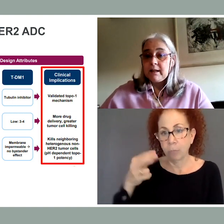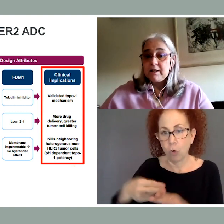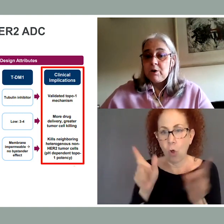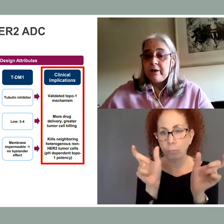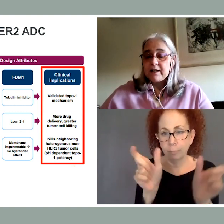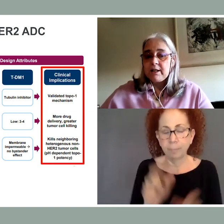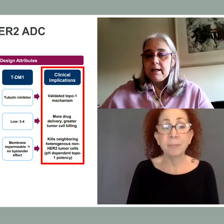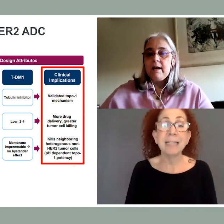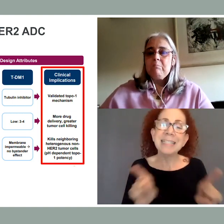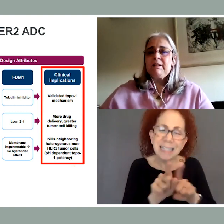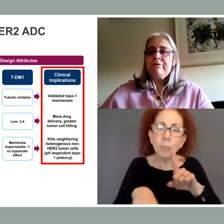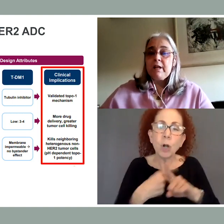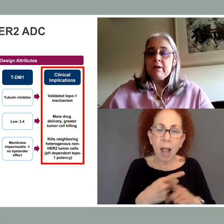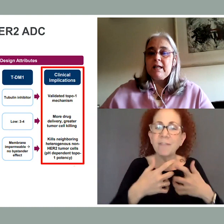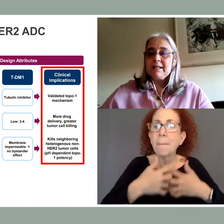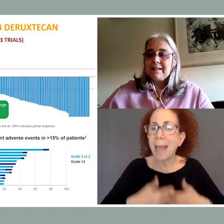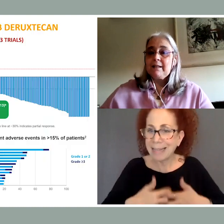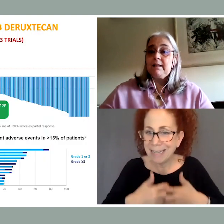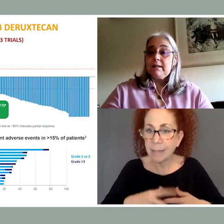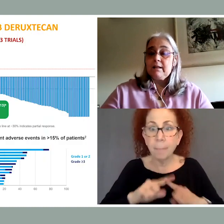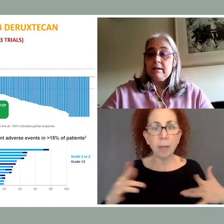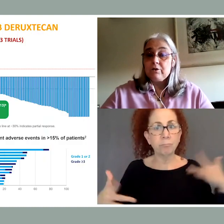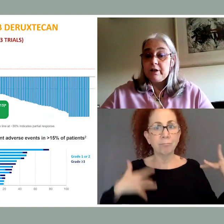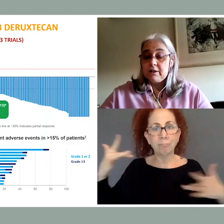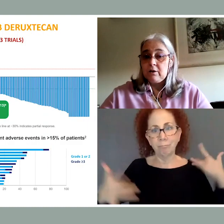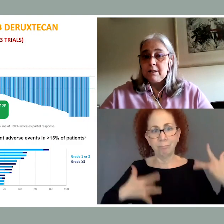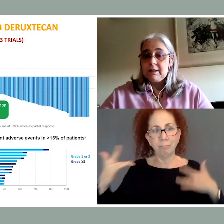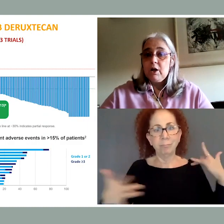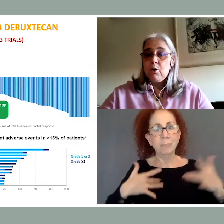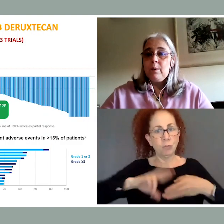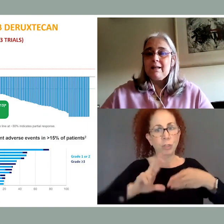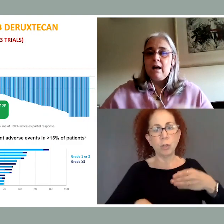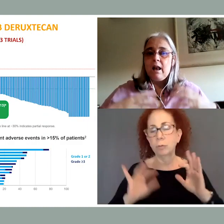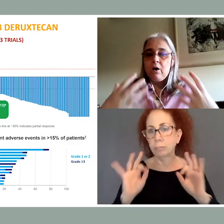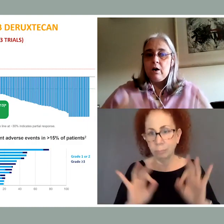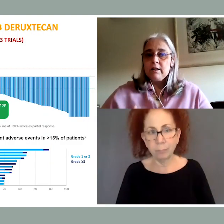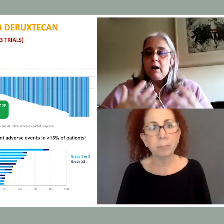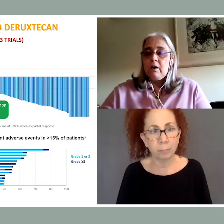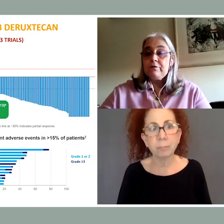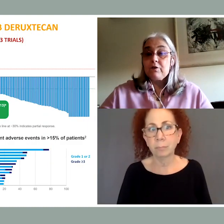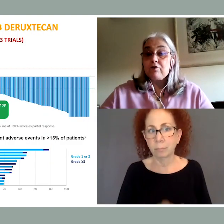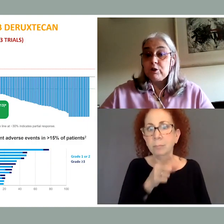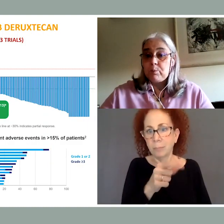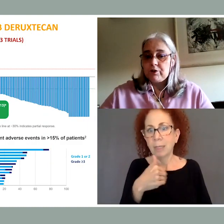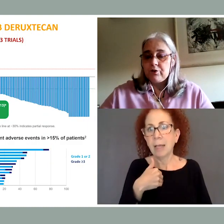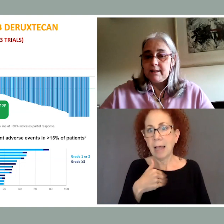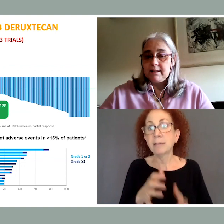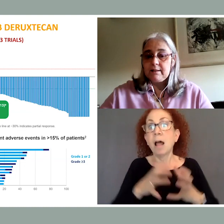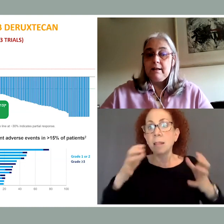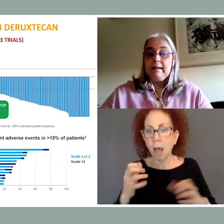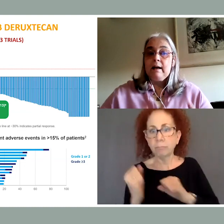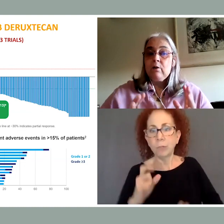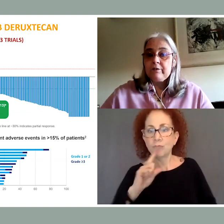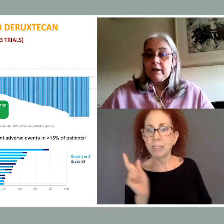similar mechanism of action, but very exciting results with a lot of response